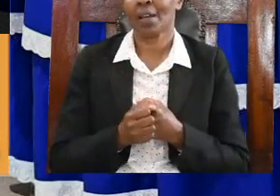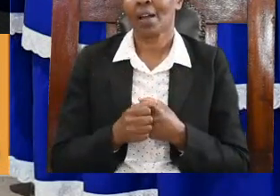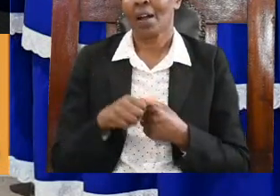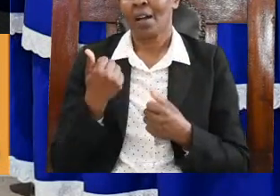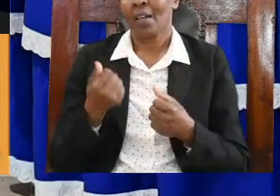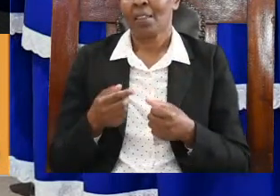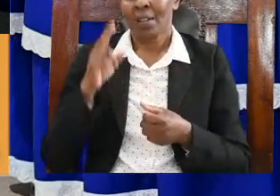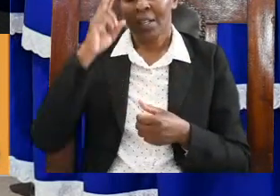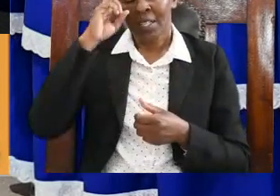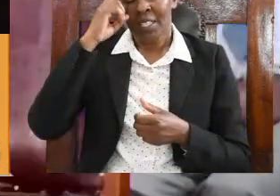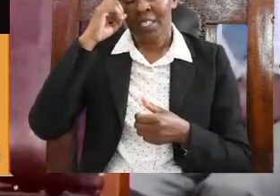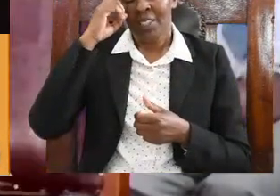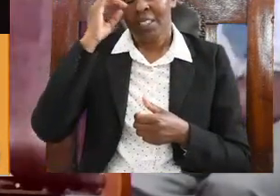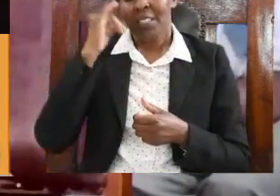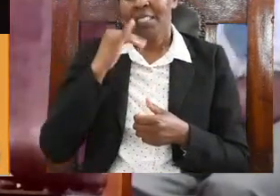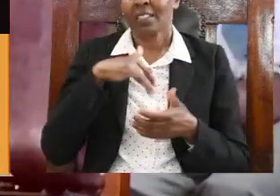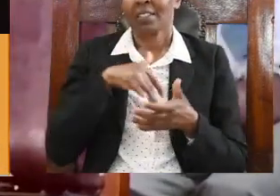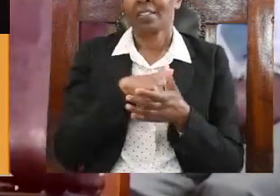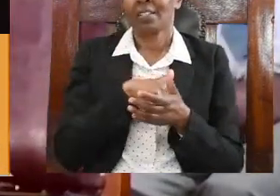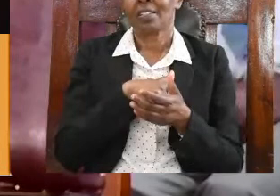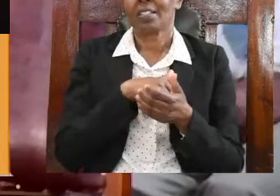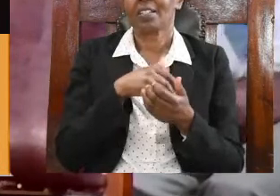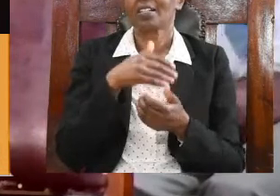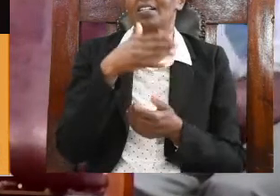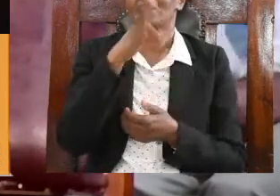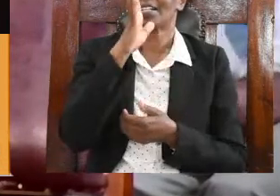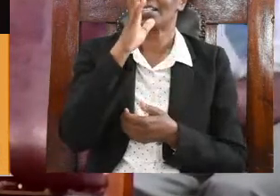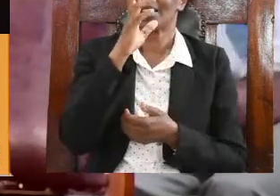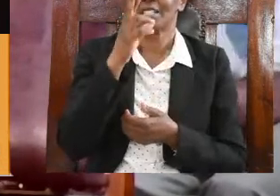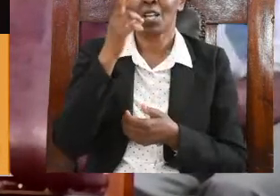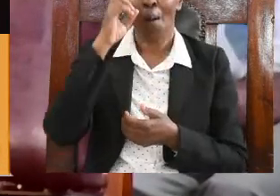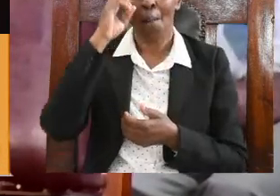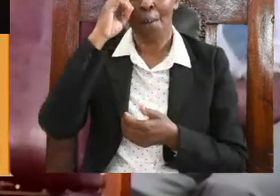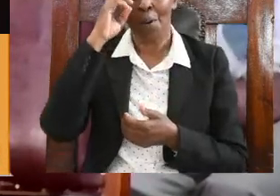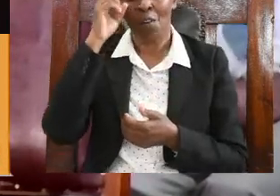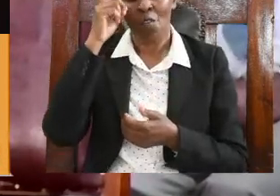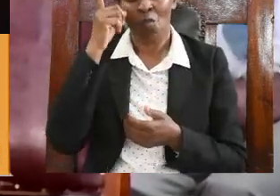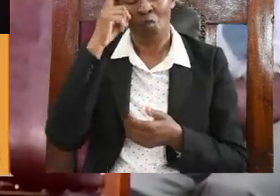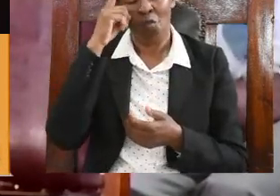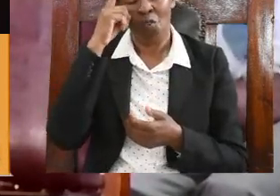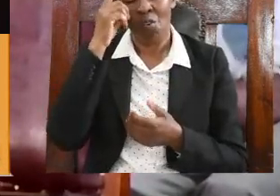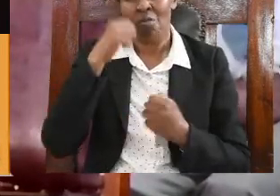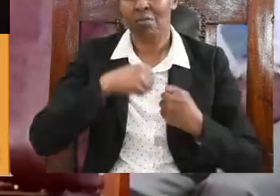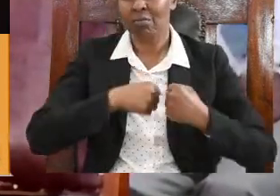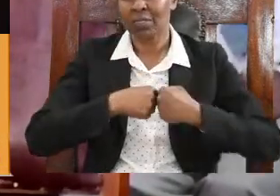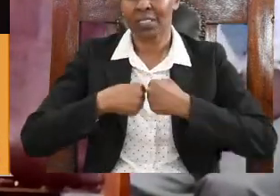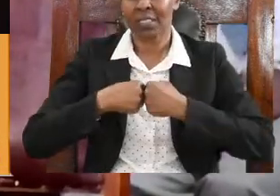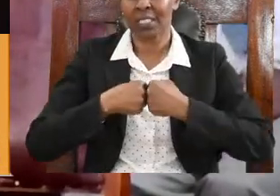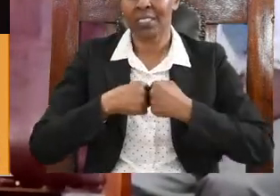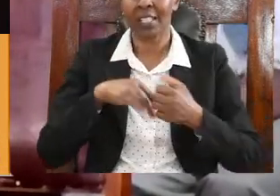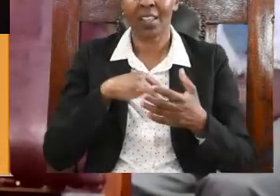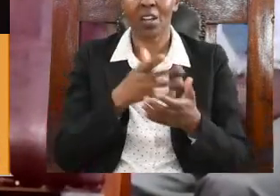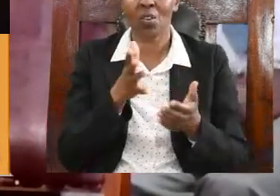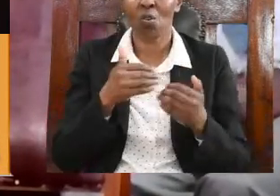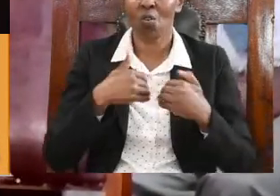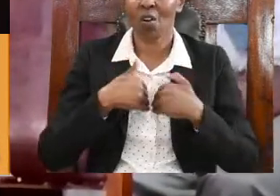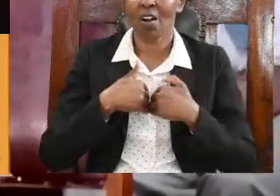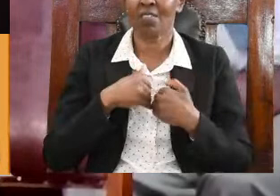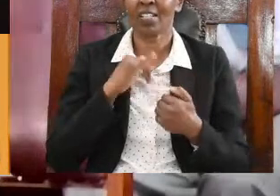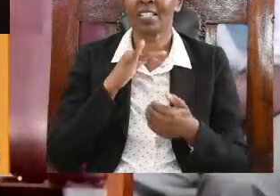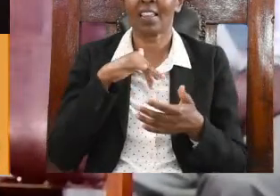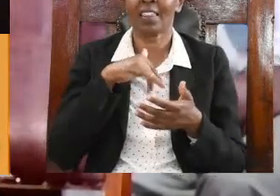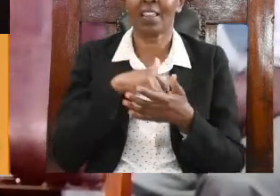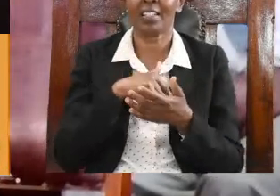one of the other reasons is that God's purpose for the calamities and the hardships we go through is so that he